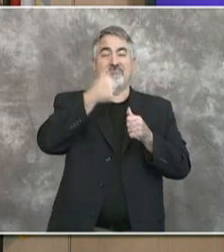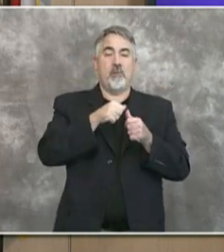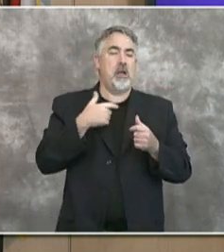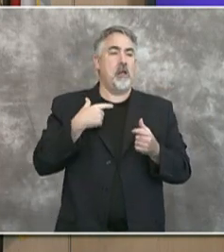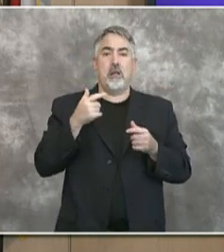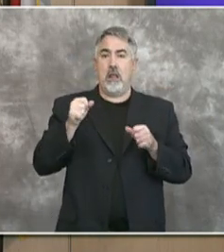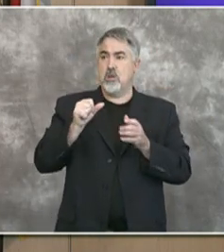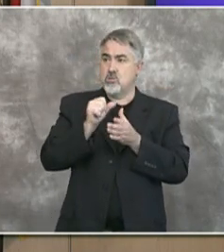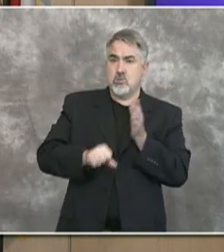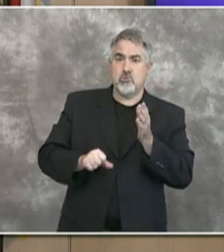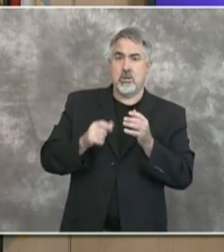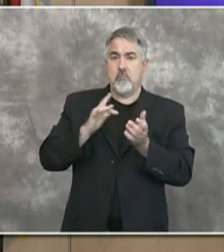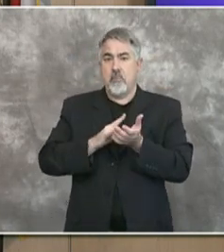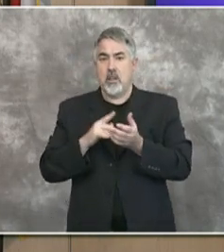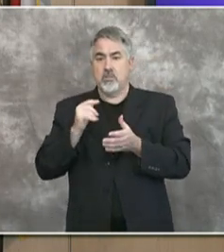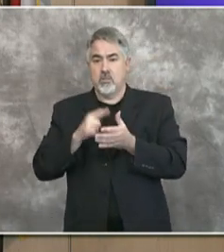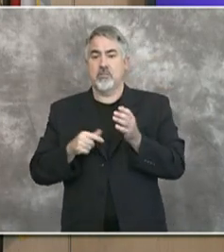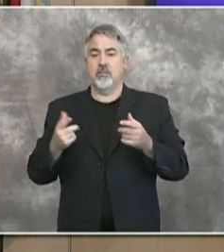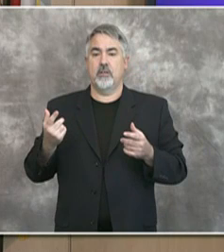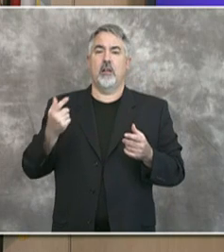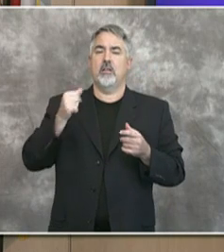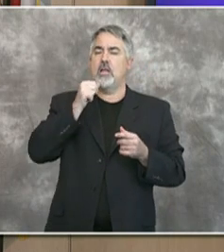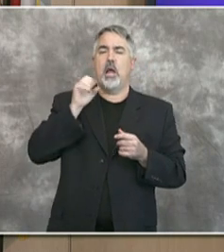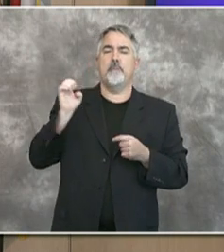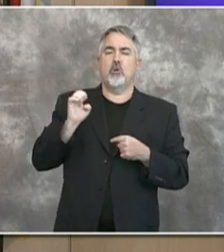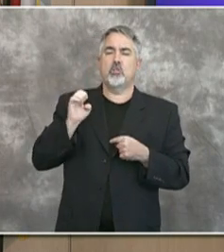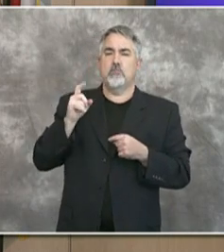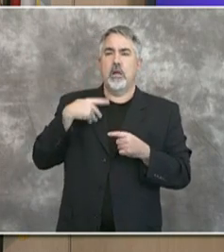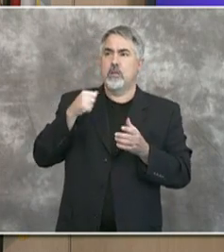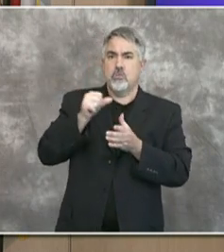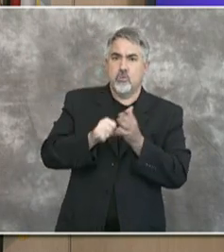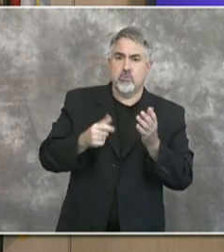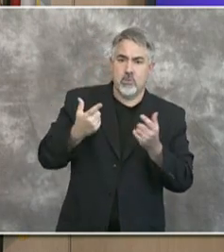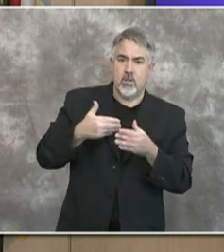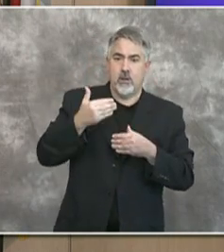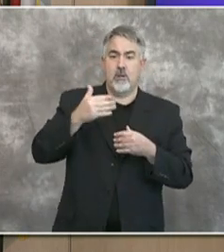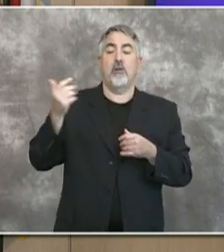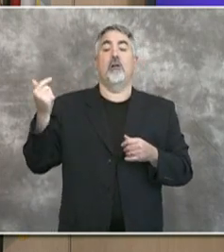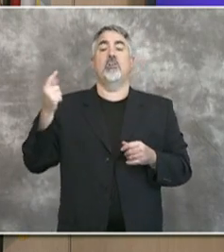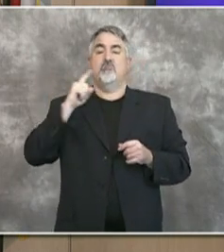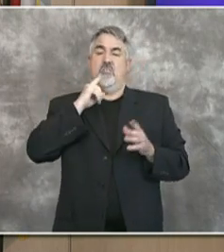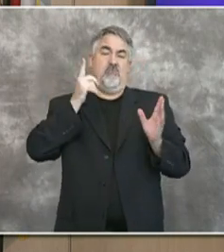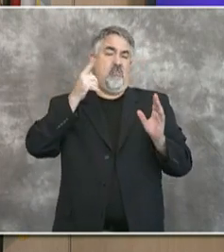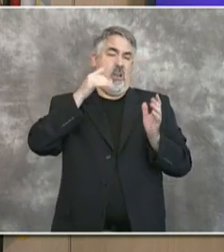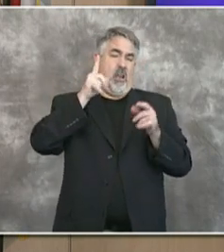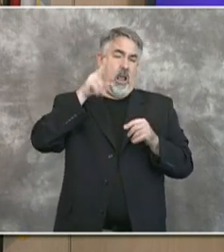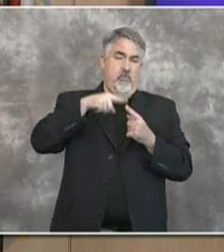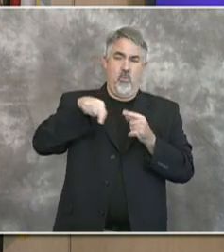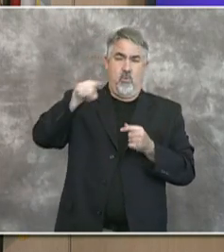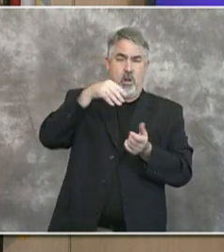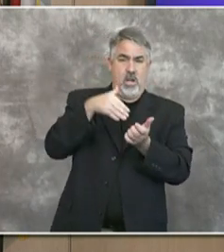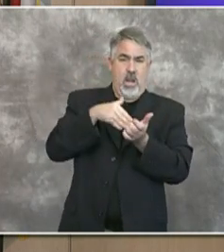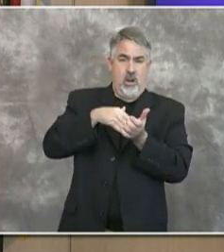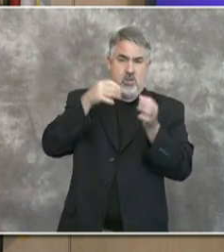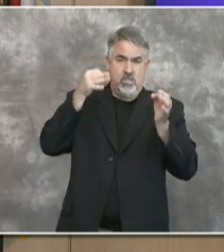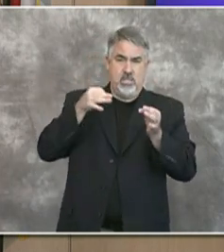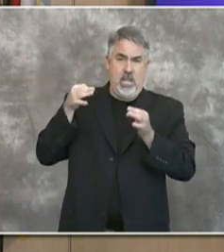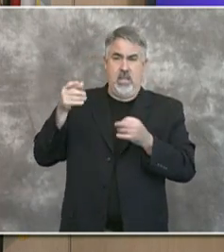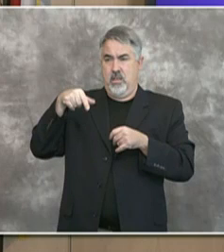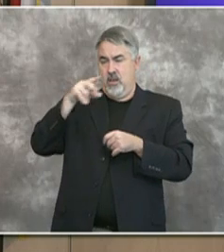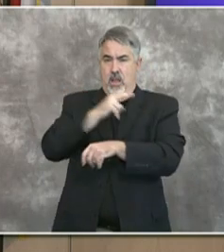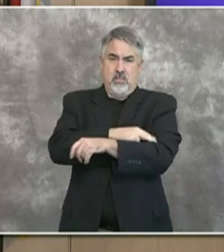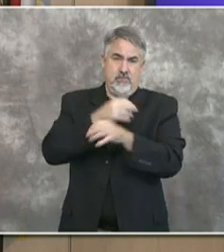to perform non-emergent or elective procedures based on their determination of their clinical need and their